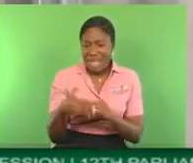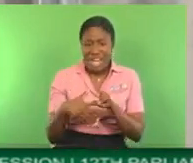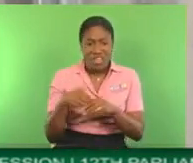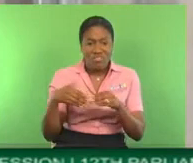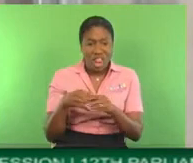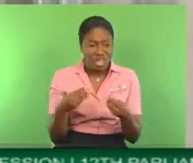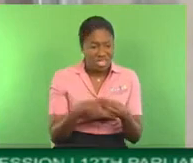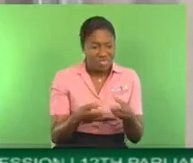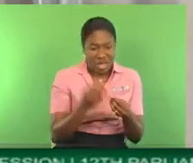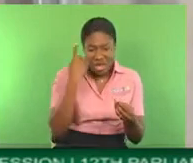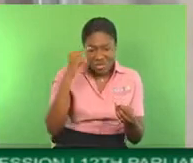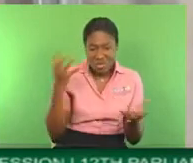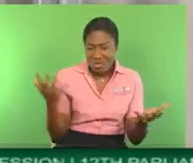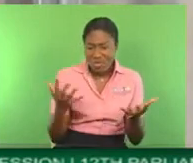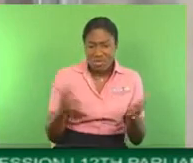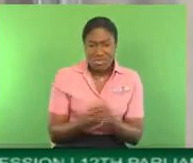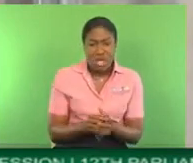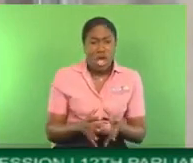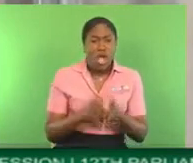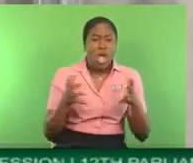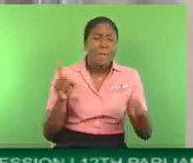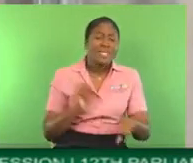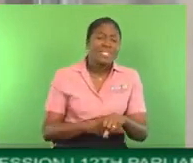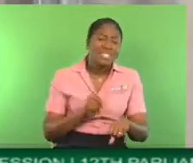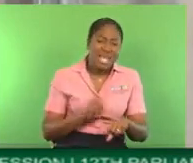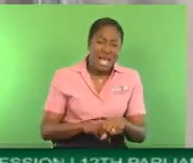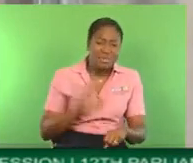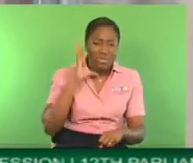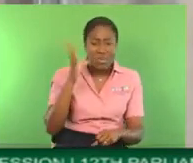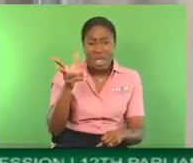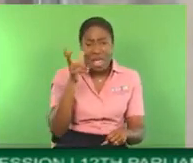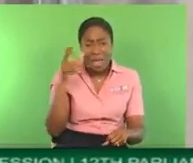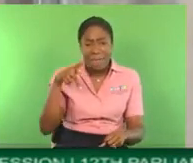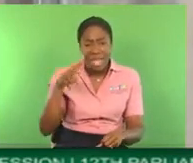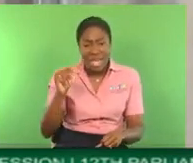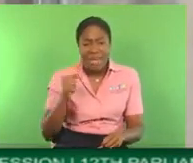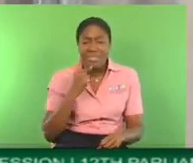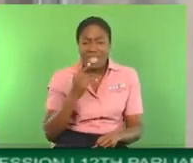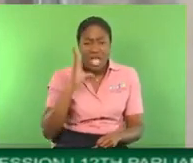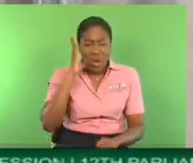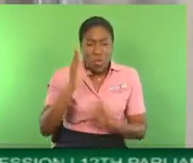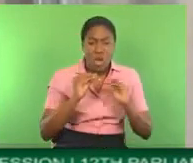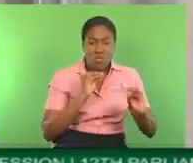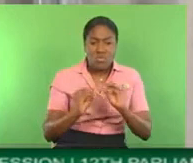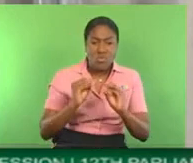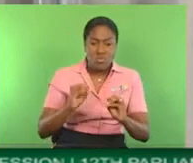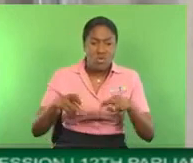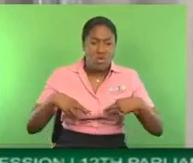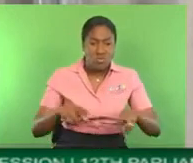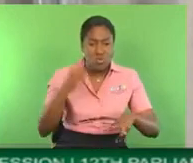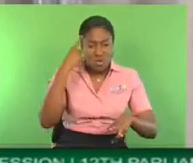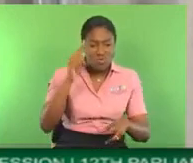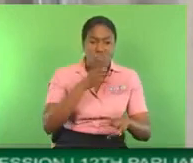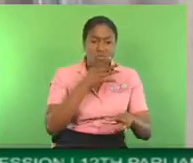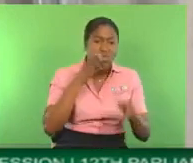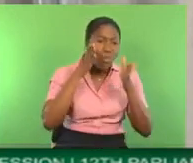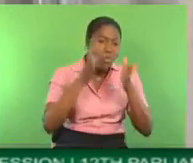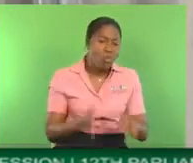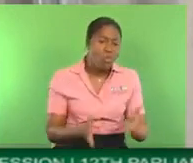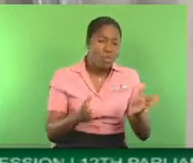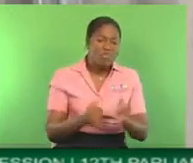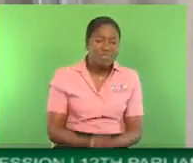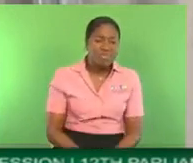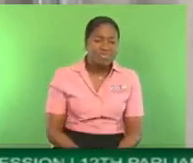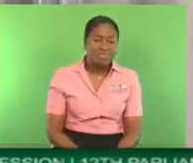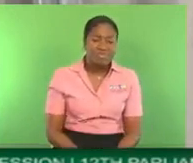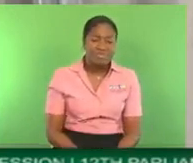Madam Speaker? How many times are we going to hear the PDM say they're going to deal with road repairs for agriculture? Madam